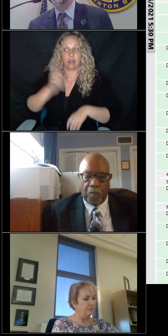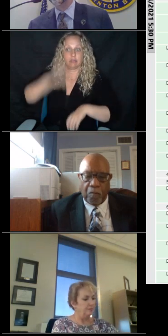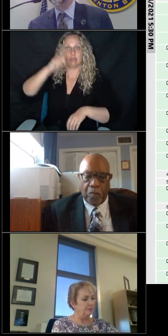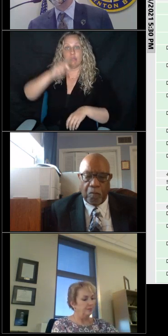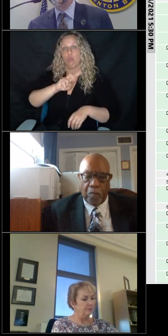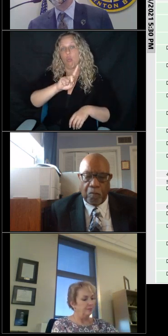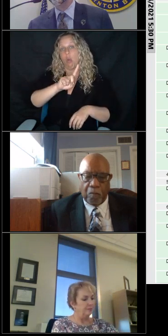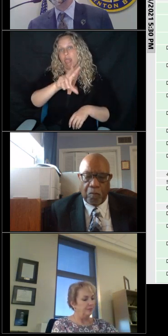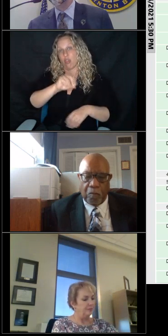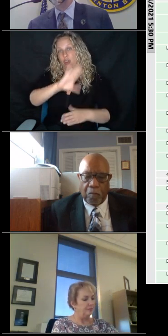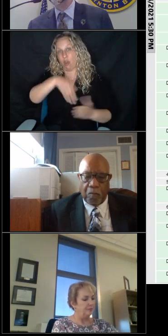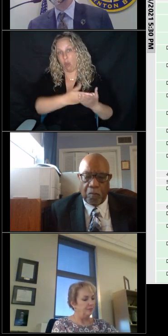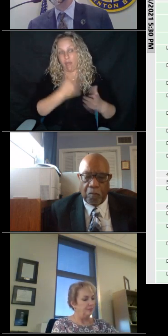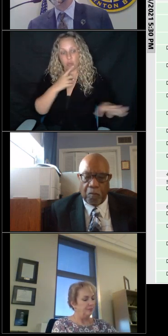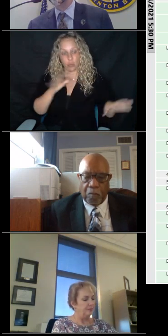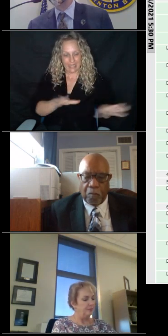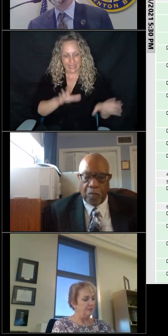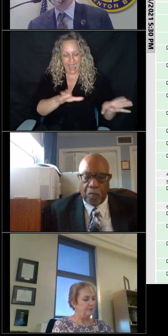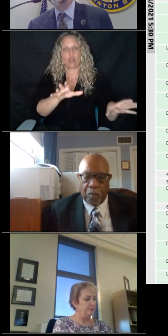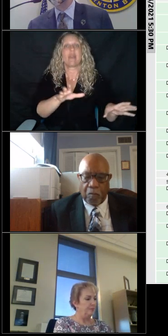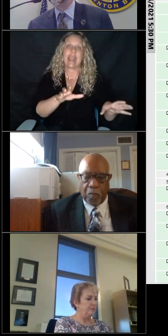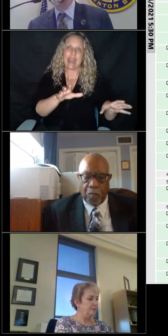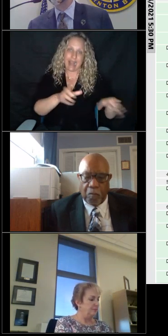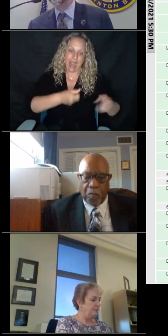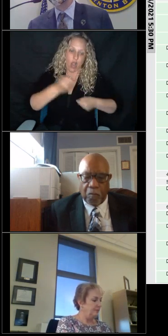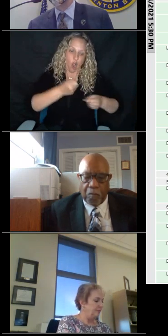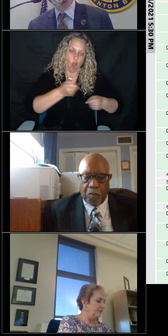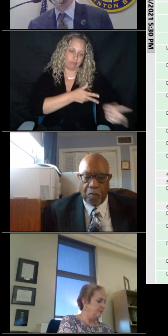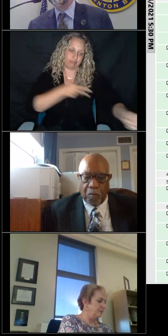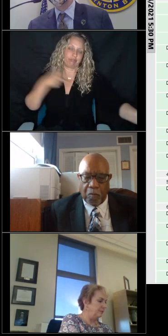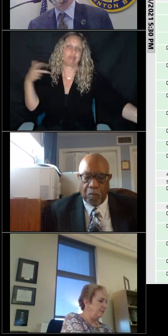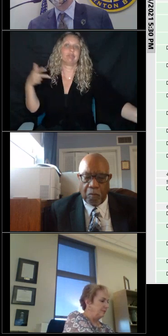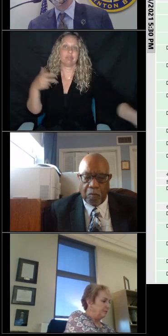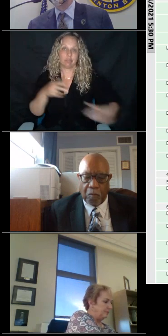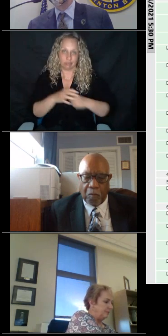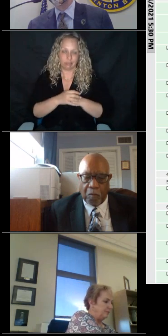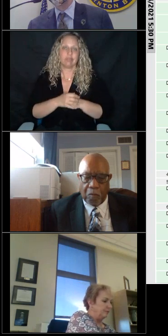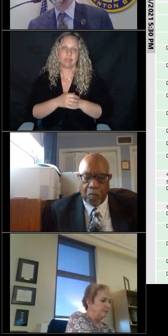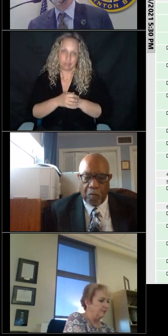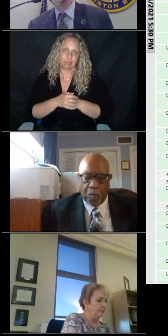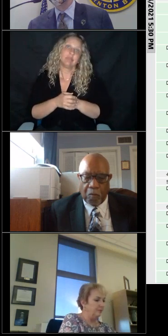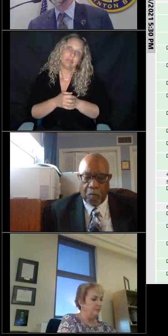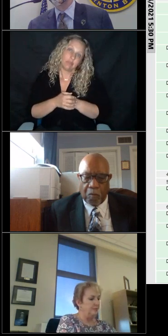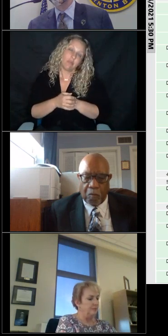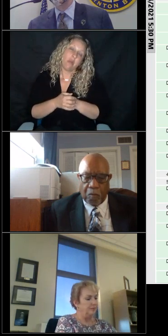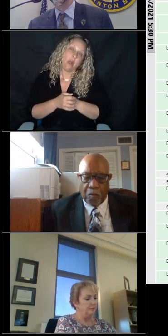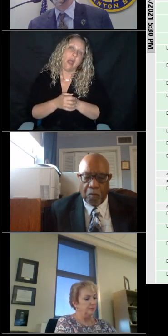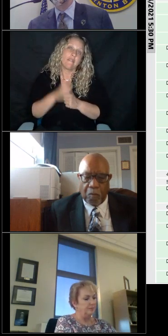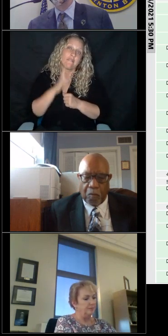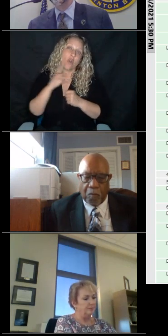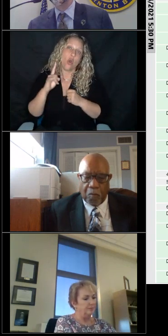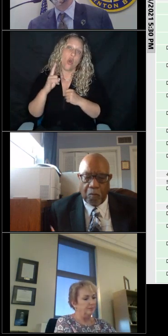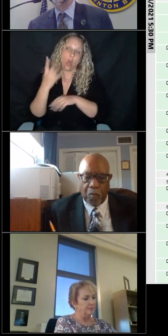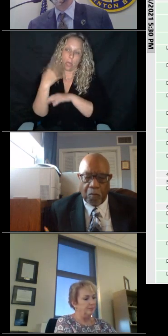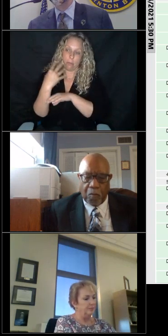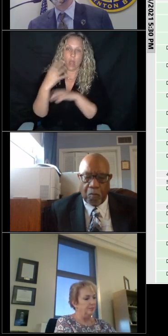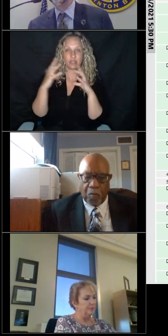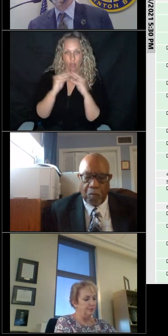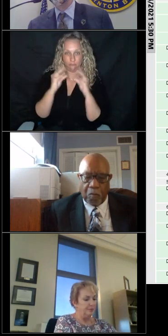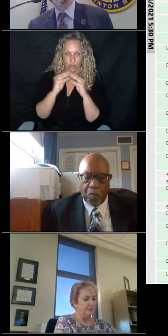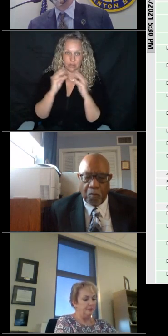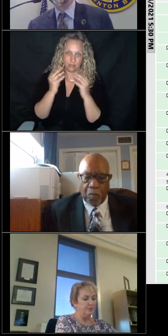cars are decorated and we can have cars there. So the vote for the press conference. This is, I do want to say this because I